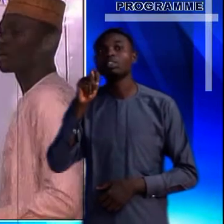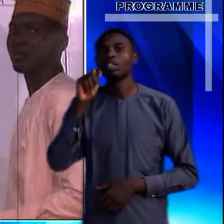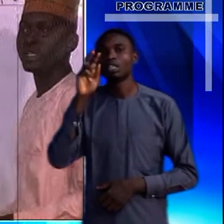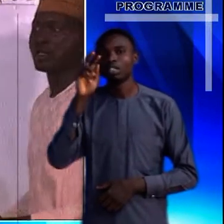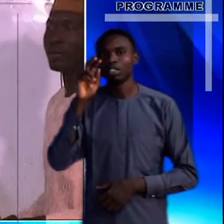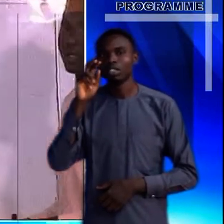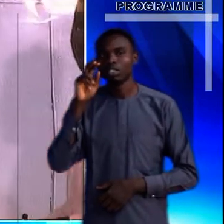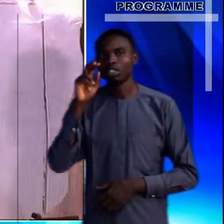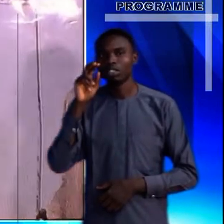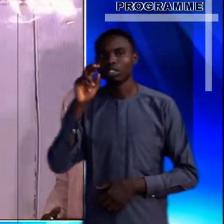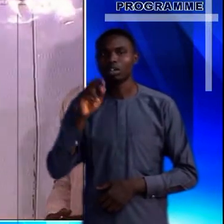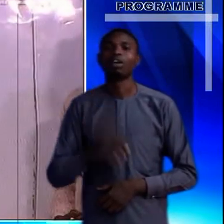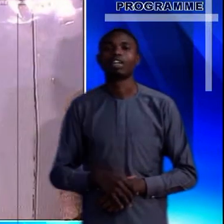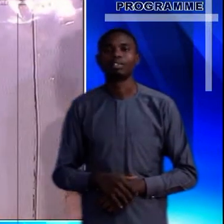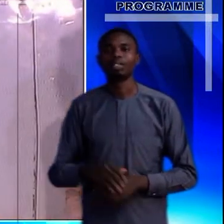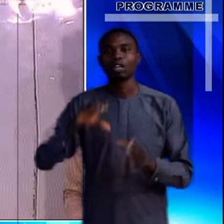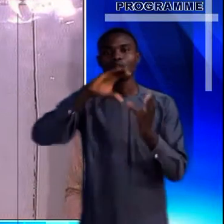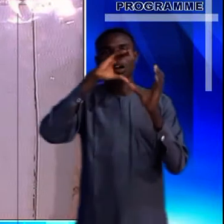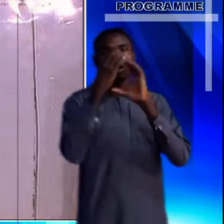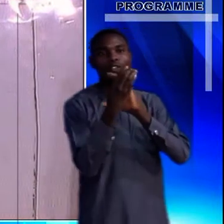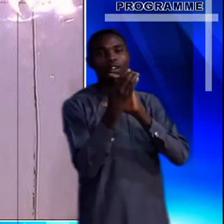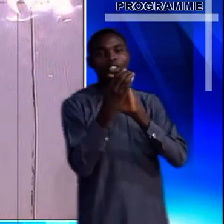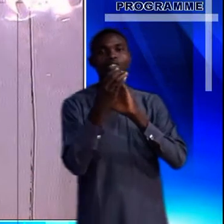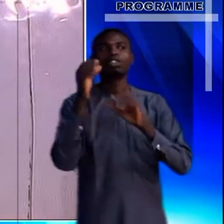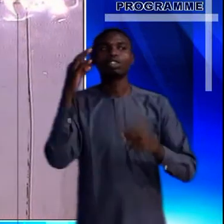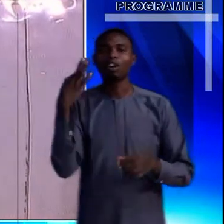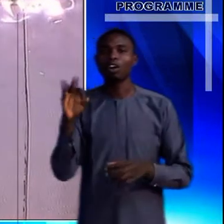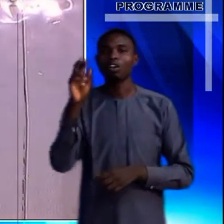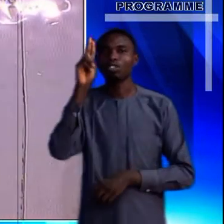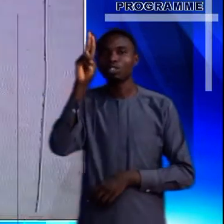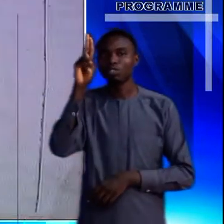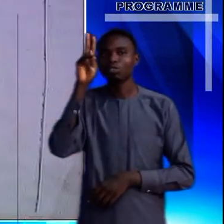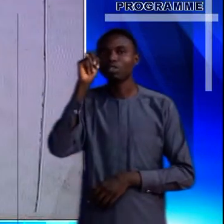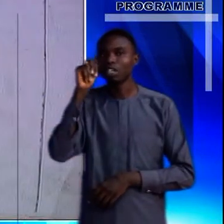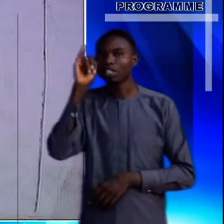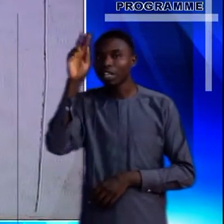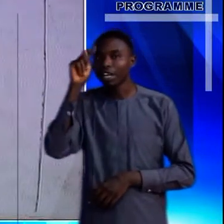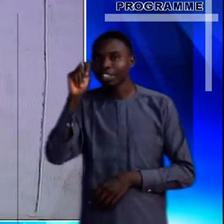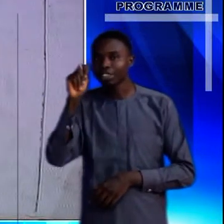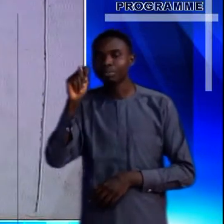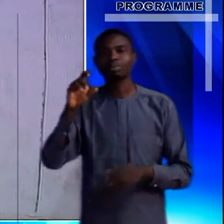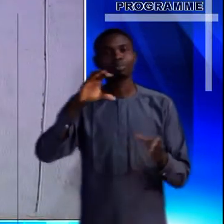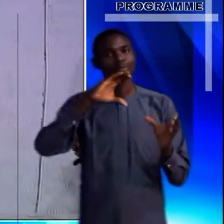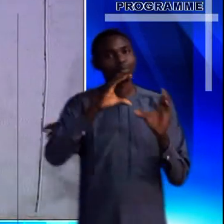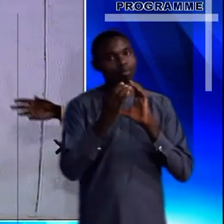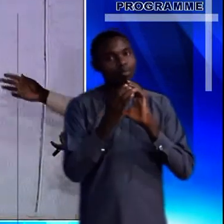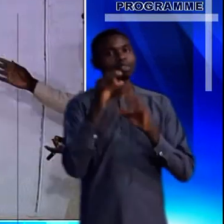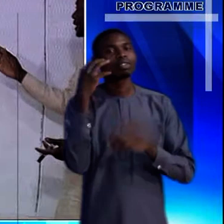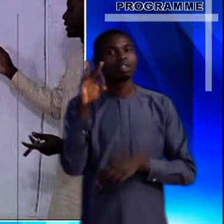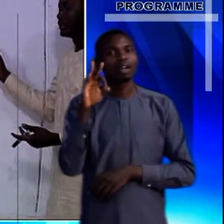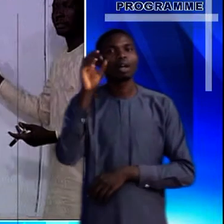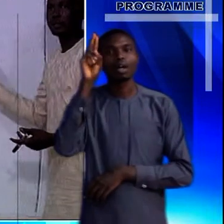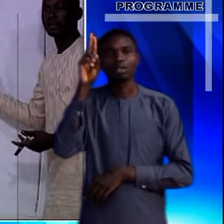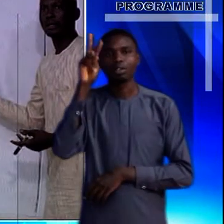So this combustion of the units is under unit and measurement. Based on our